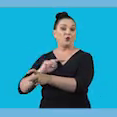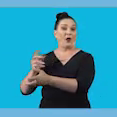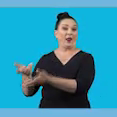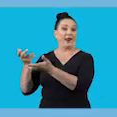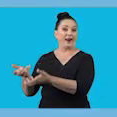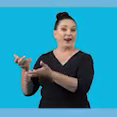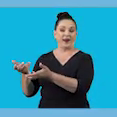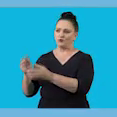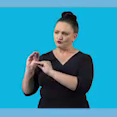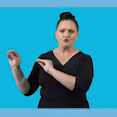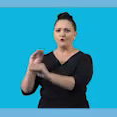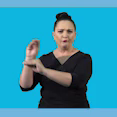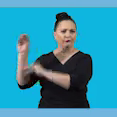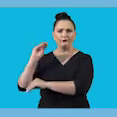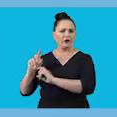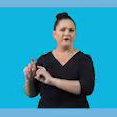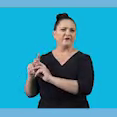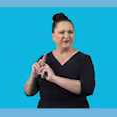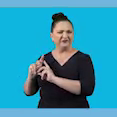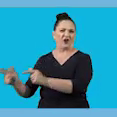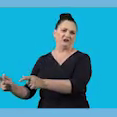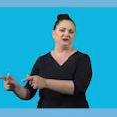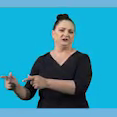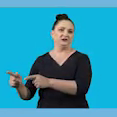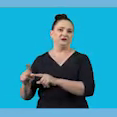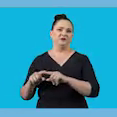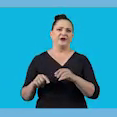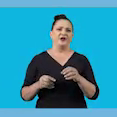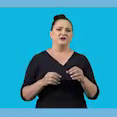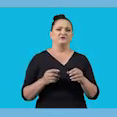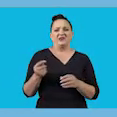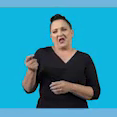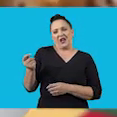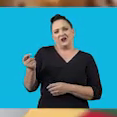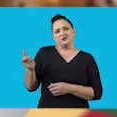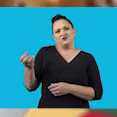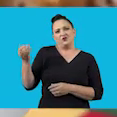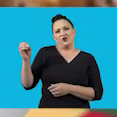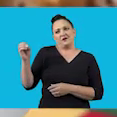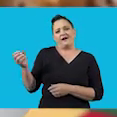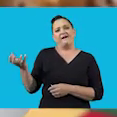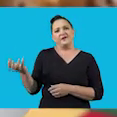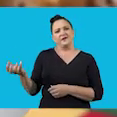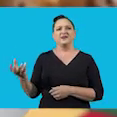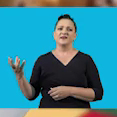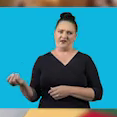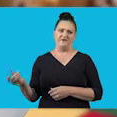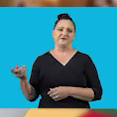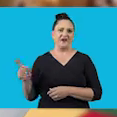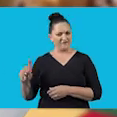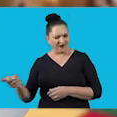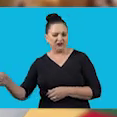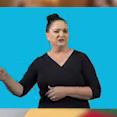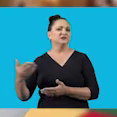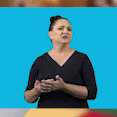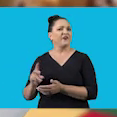on average they move faster. So particles which have small masses, they diffuse faster because those particles, they're